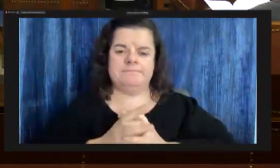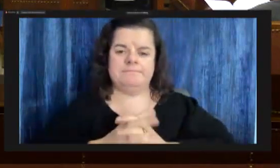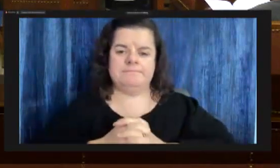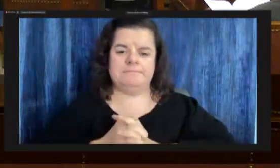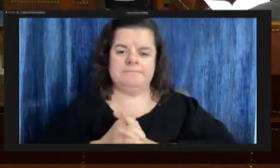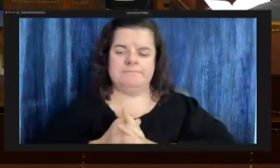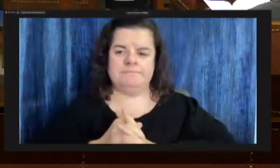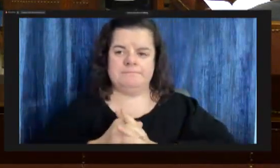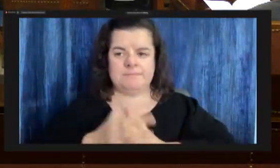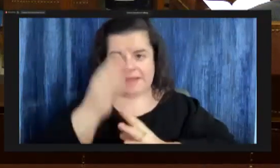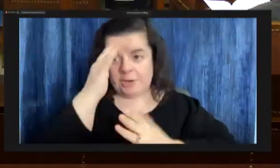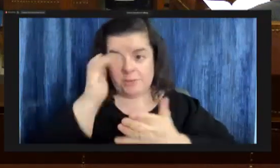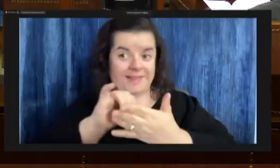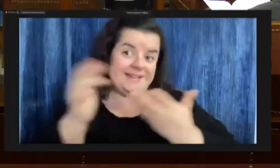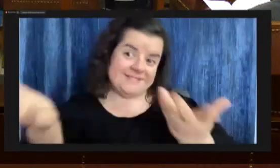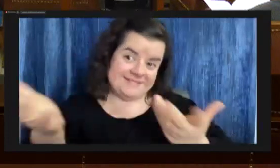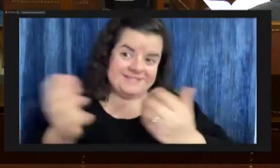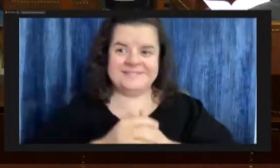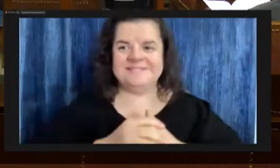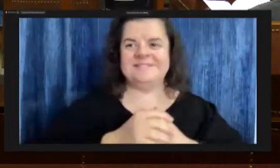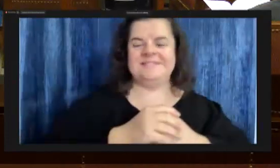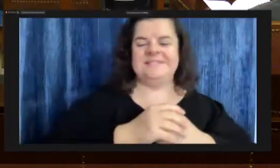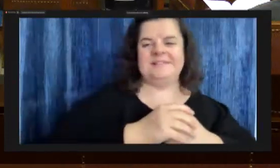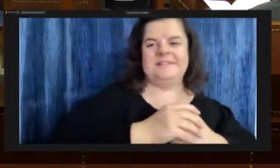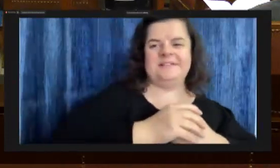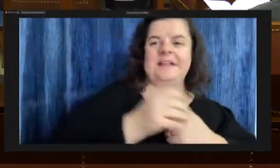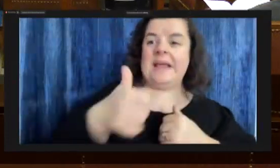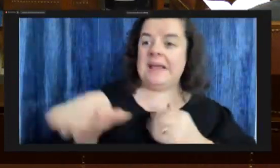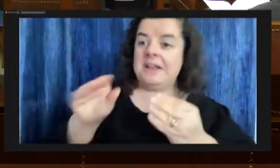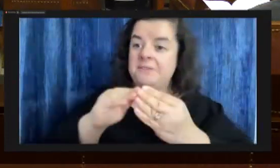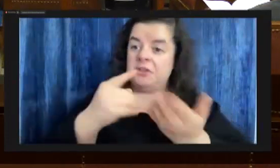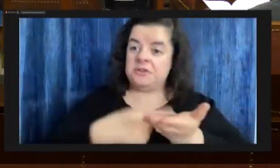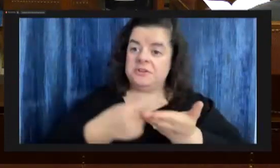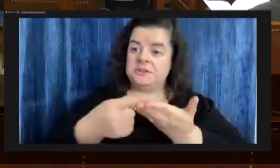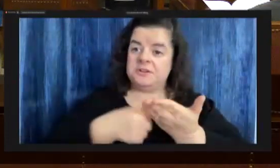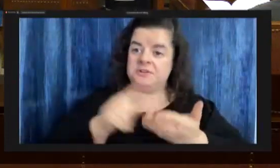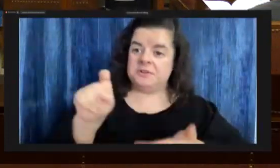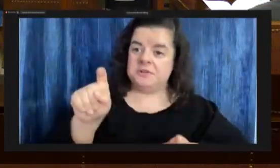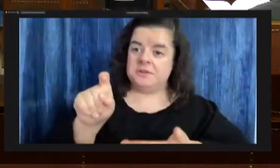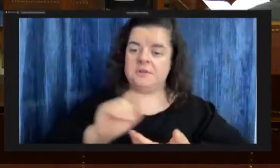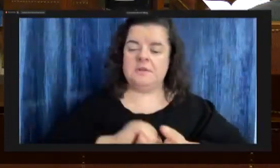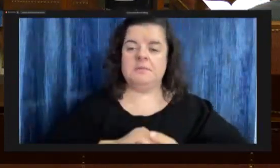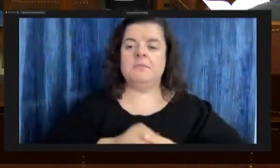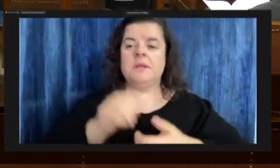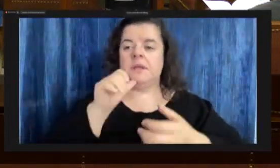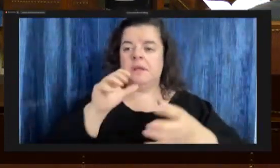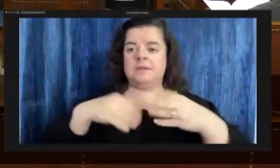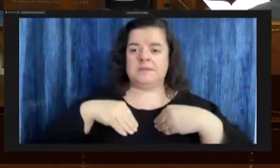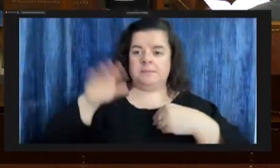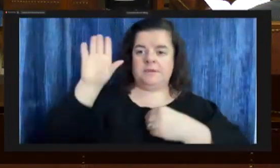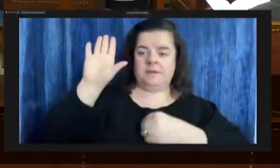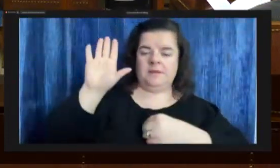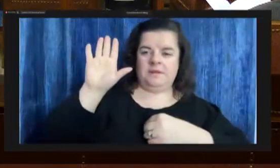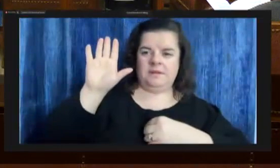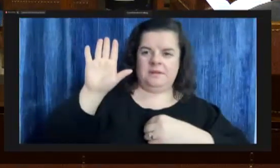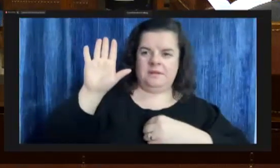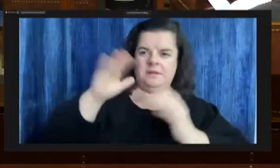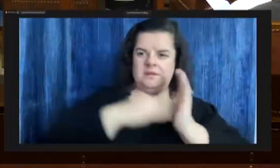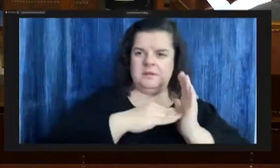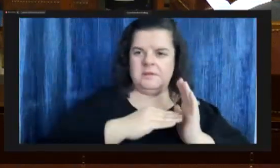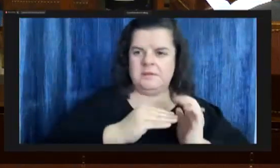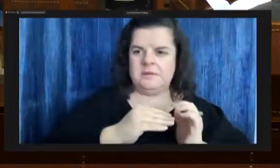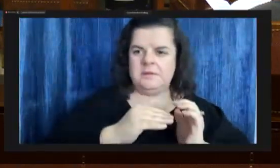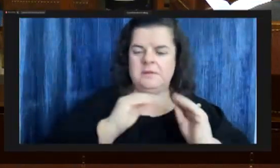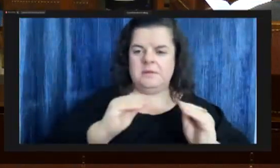I knew that. Okay. Any further discussion? If not, all those in favor say aye. Aye. Any opposed?